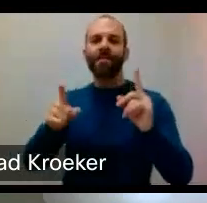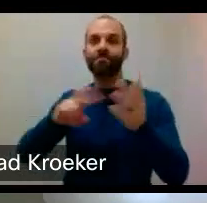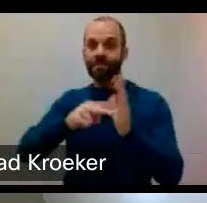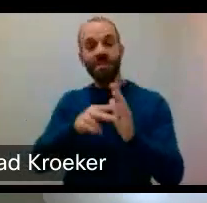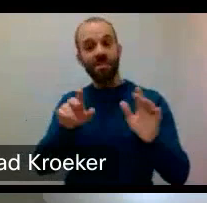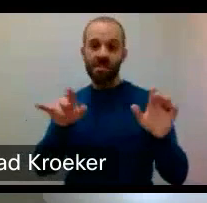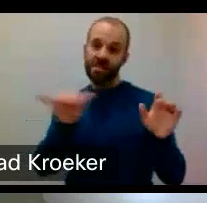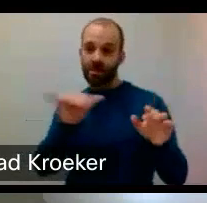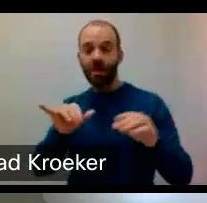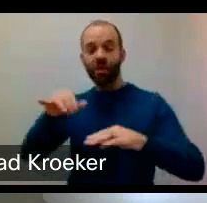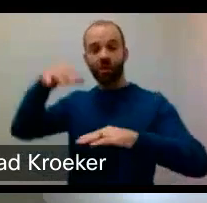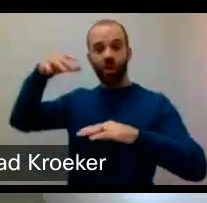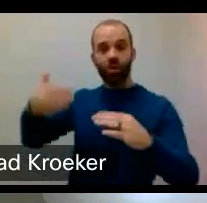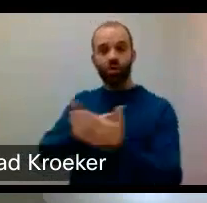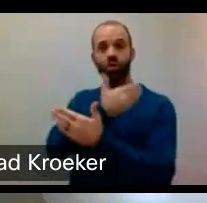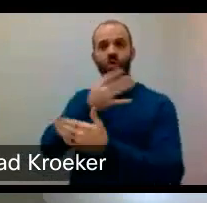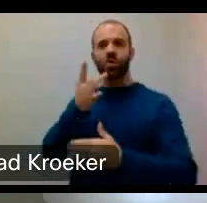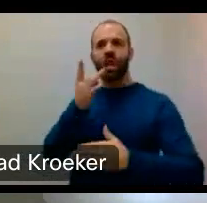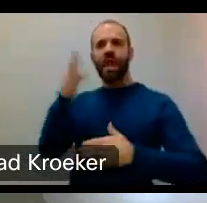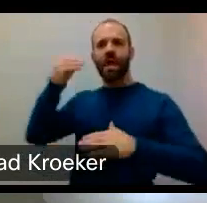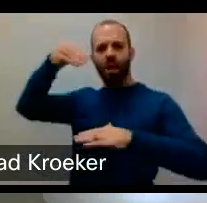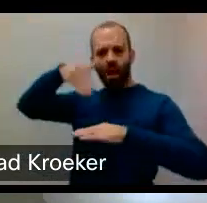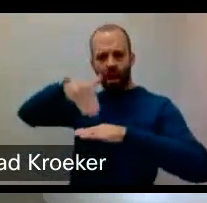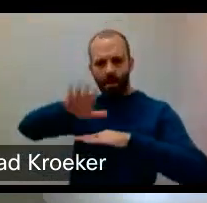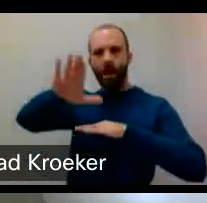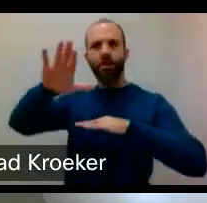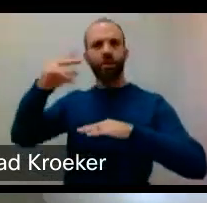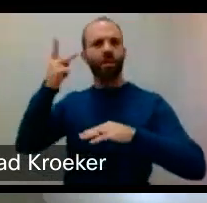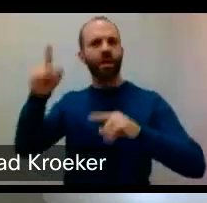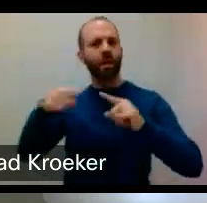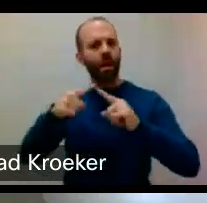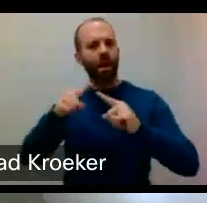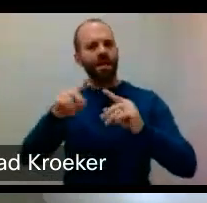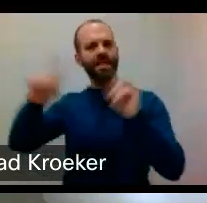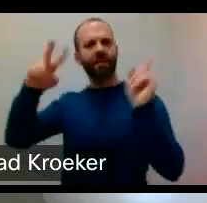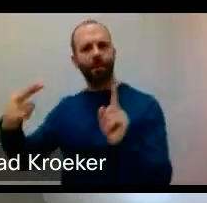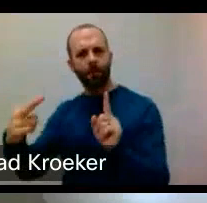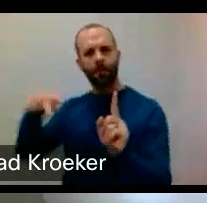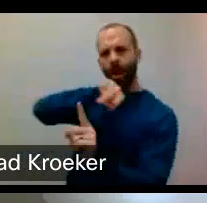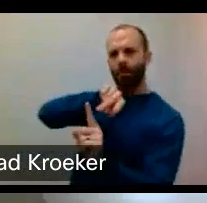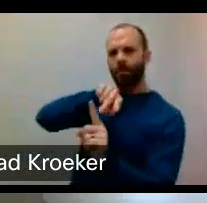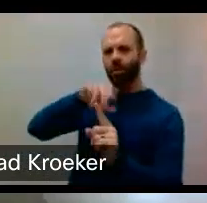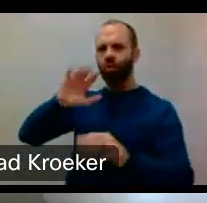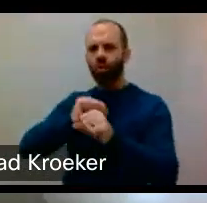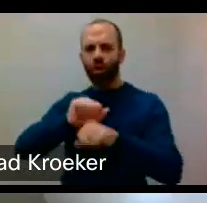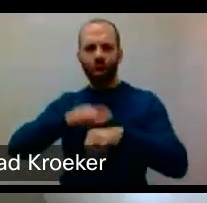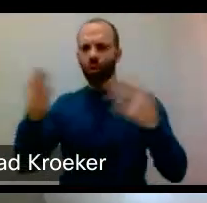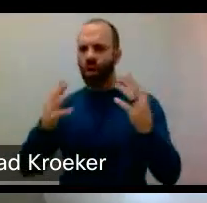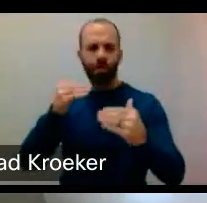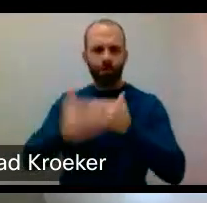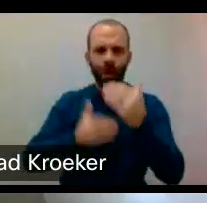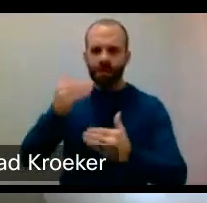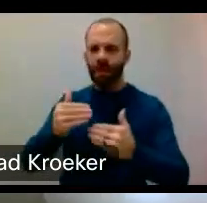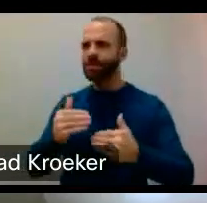new light when you consider something after it's happened and you work on maybe processing or